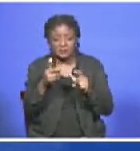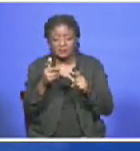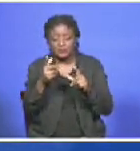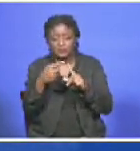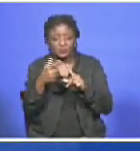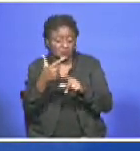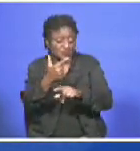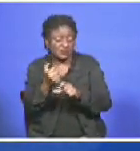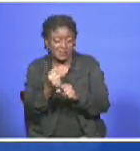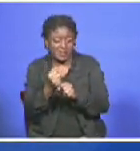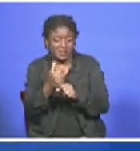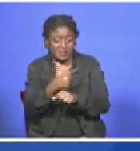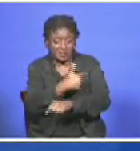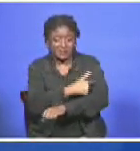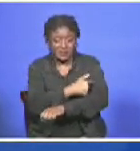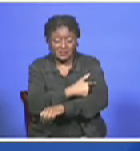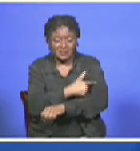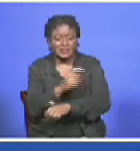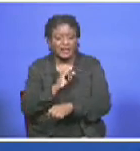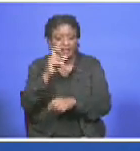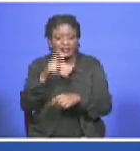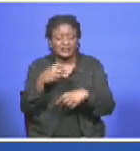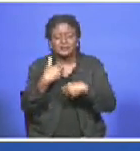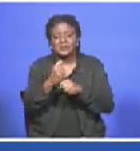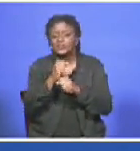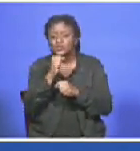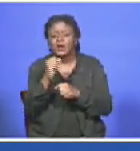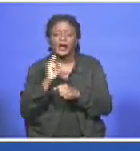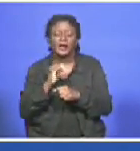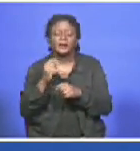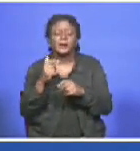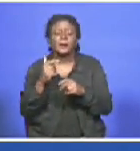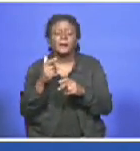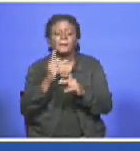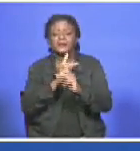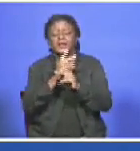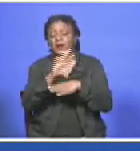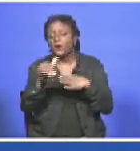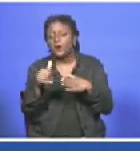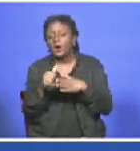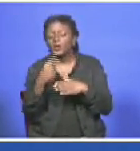need to make sure that, I protect all of those others who I may come into contact with.